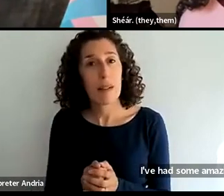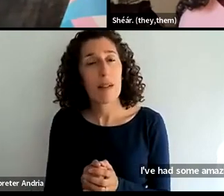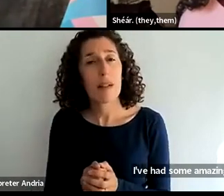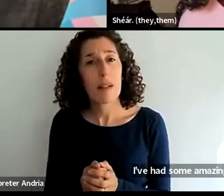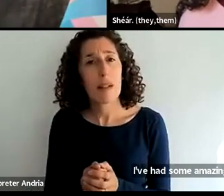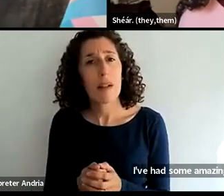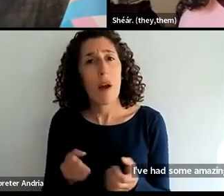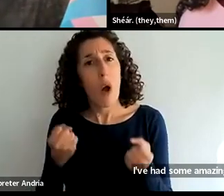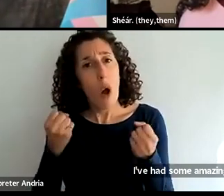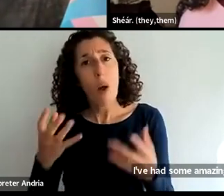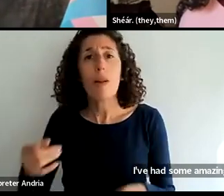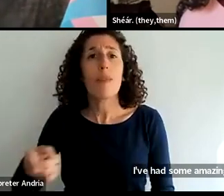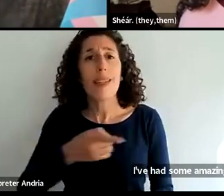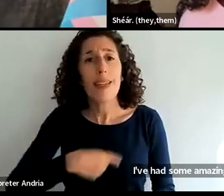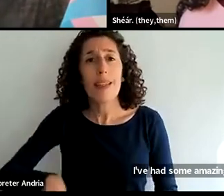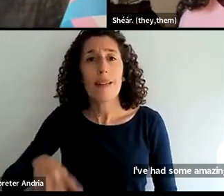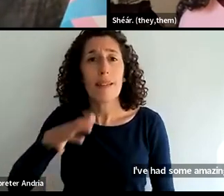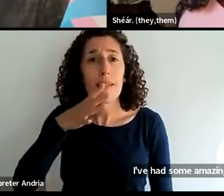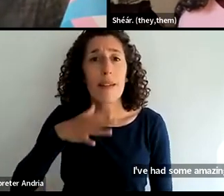females